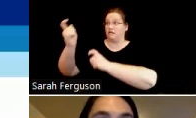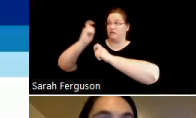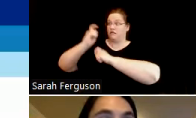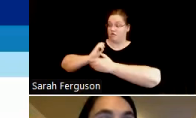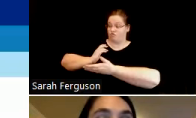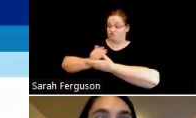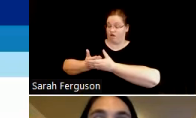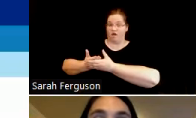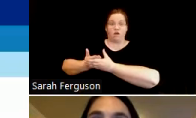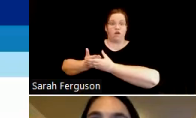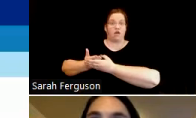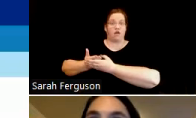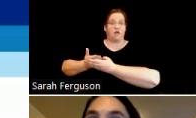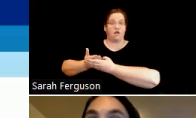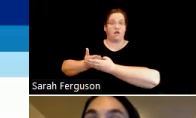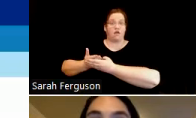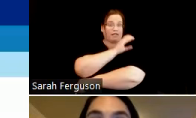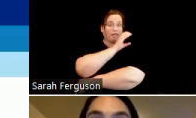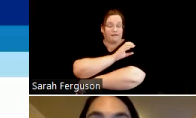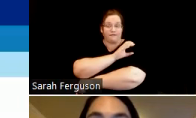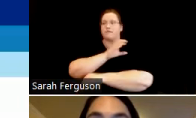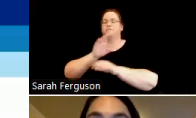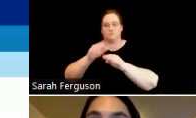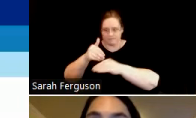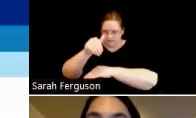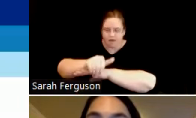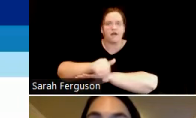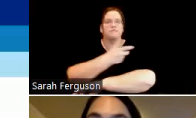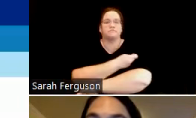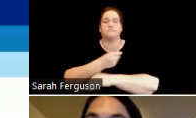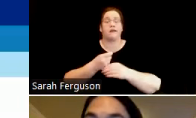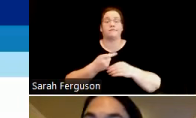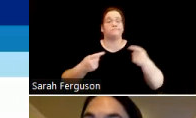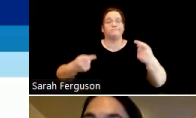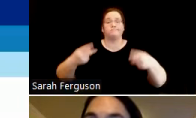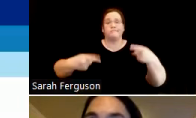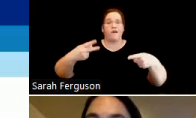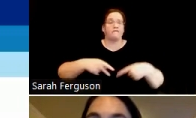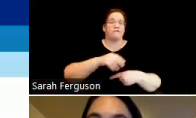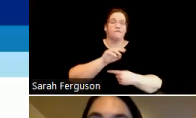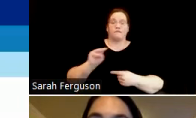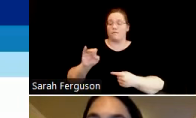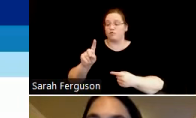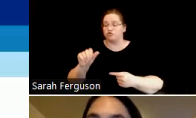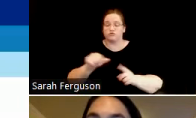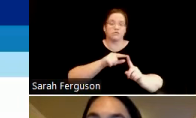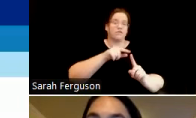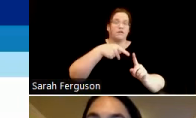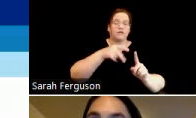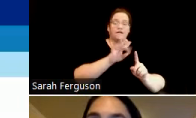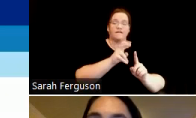very excited. And then we're really seeing a 50-50 split of Moderna and Pfizer. So there's really no preference